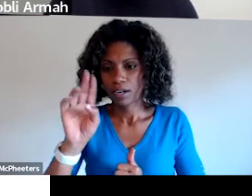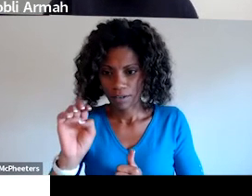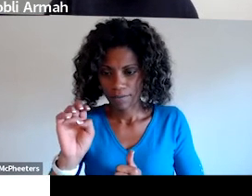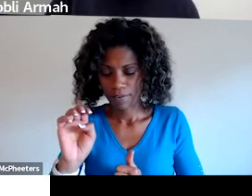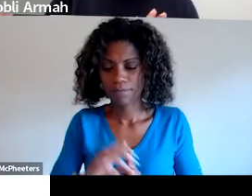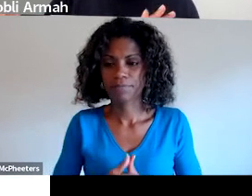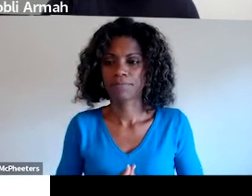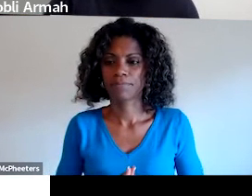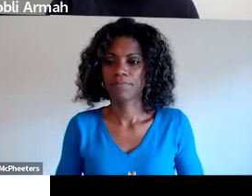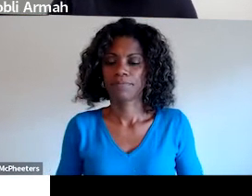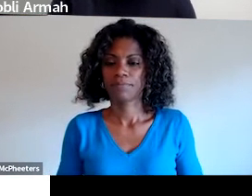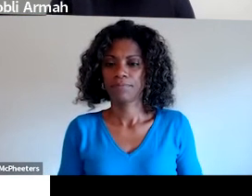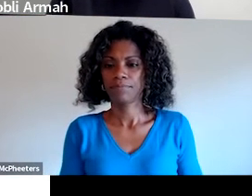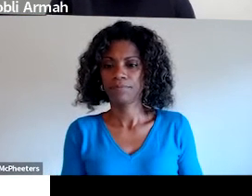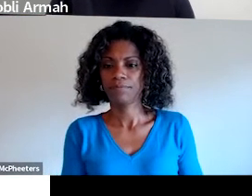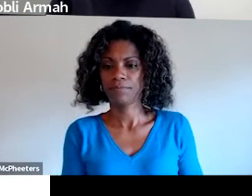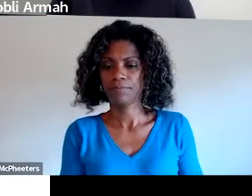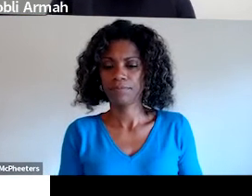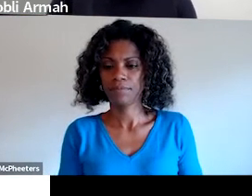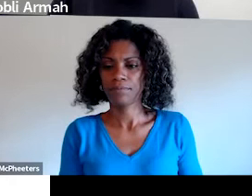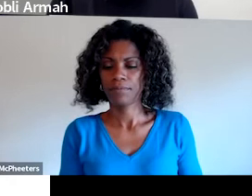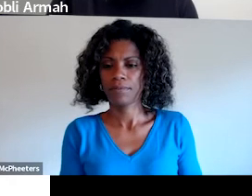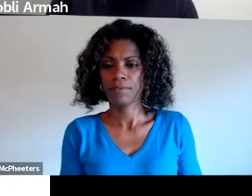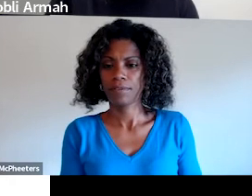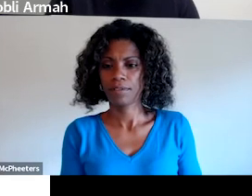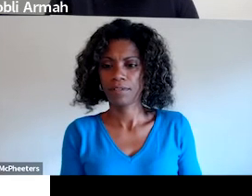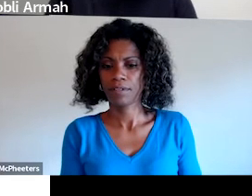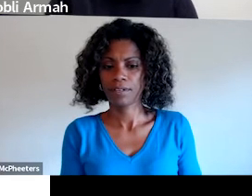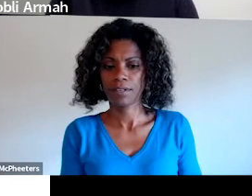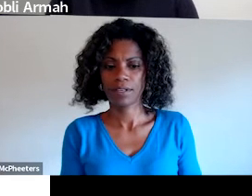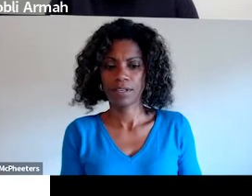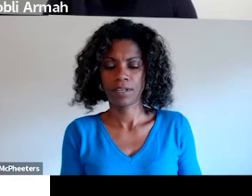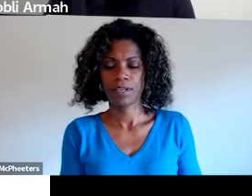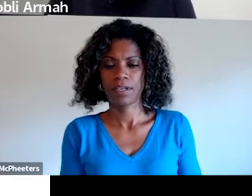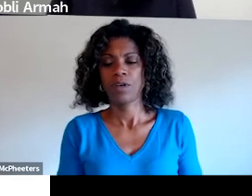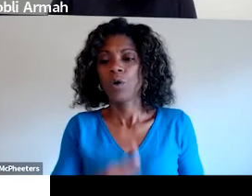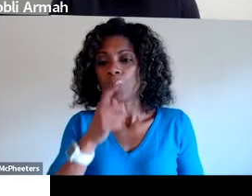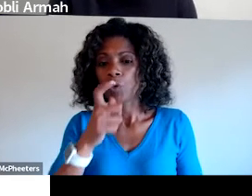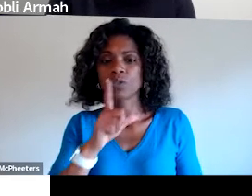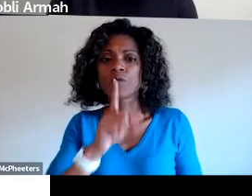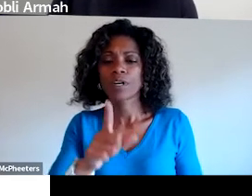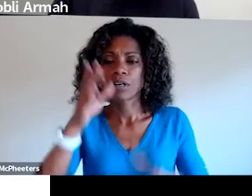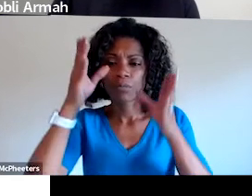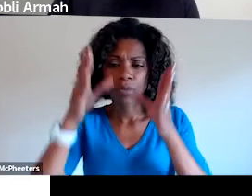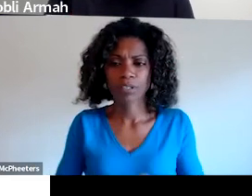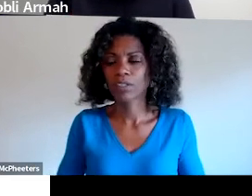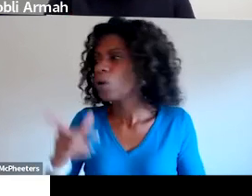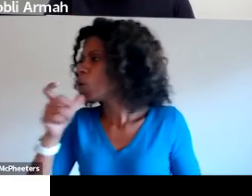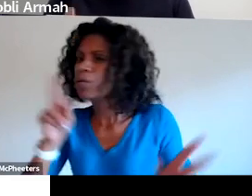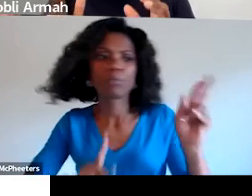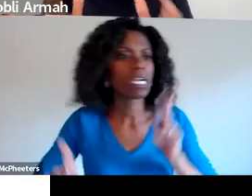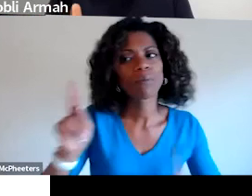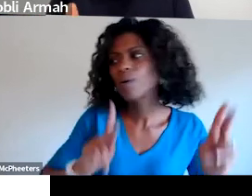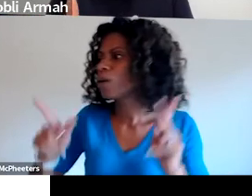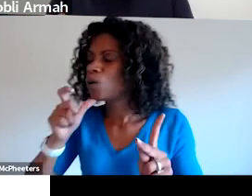great organizations, but what's the narrative behind those numbers? Who's the real person? And I love saying real person because people are like, who are real people? We're all real